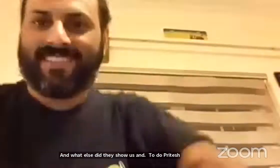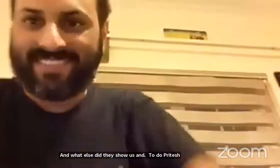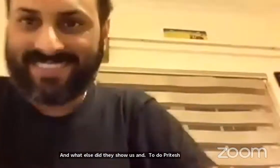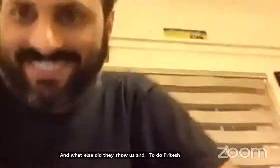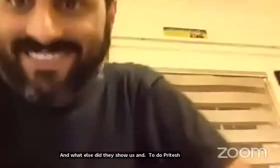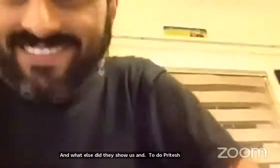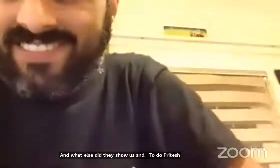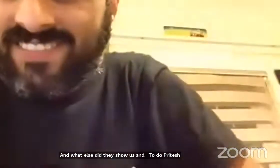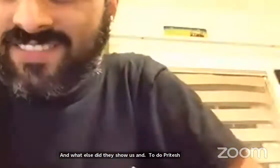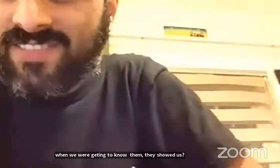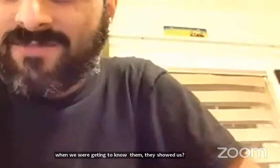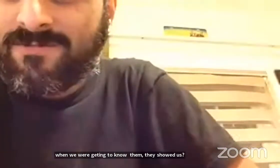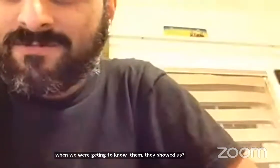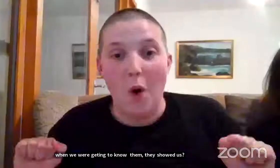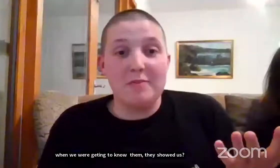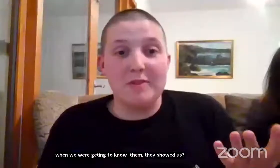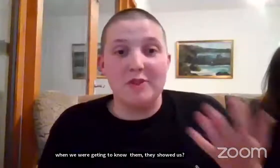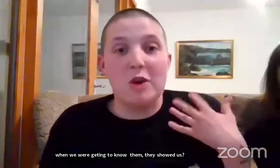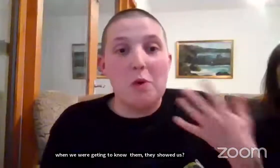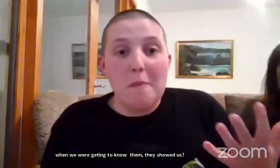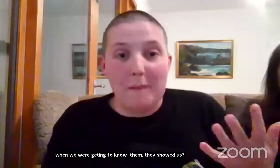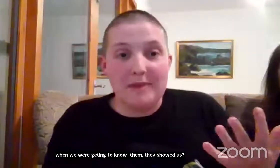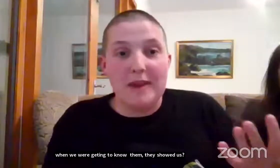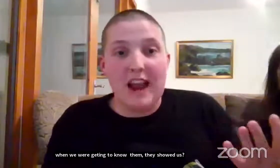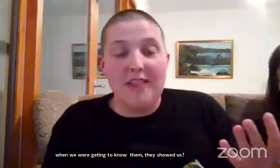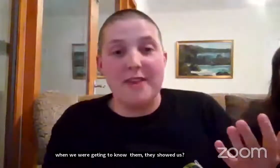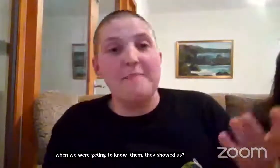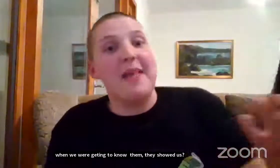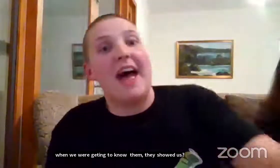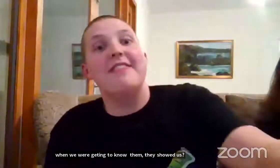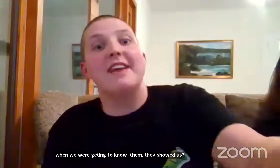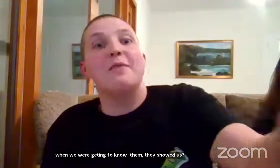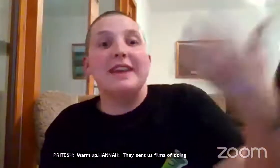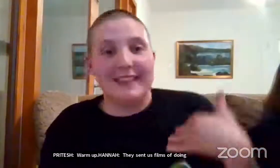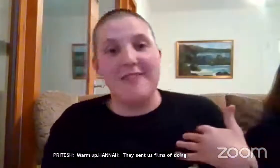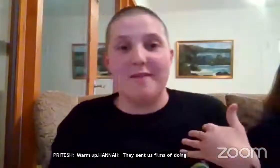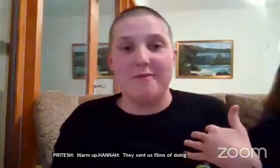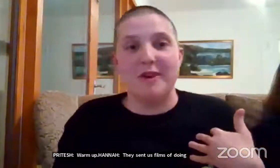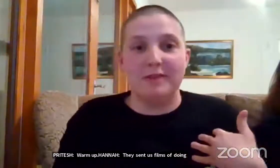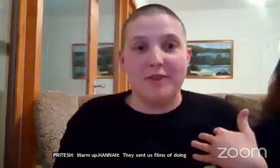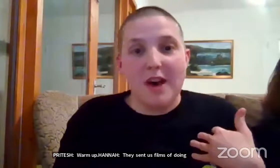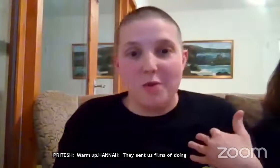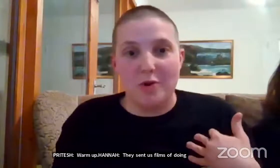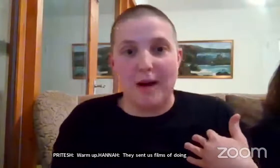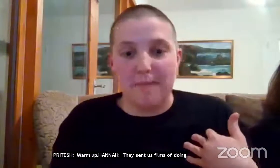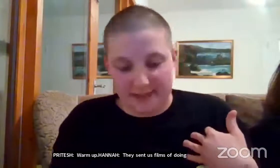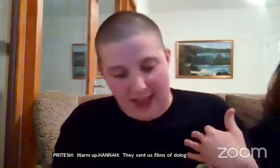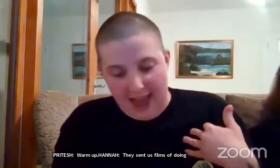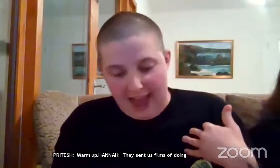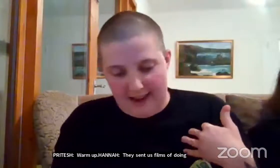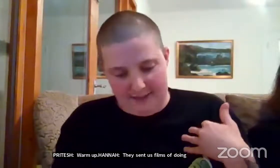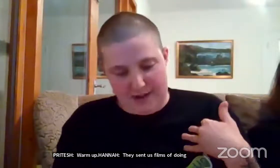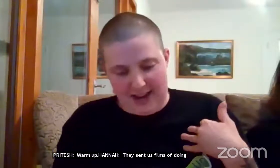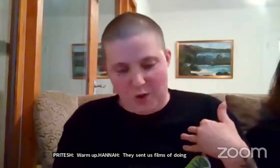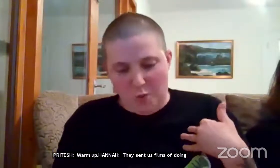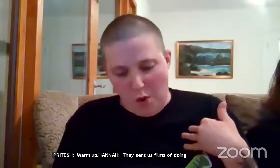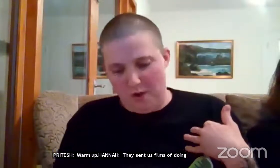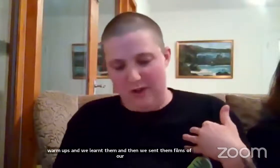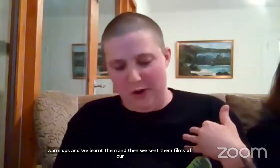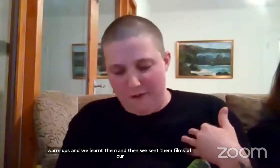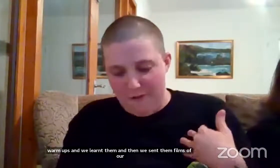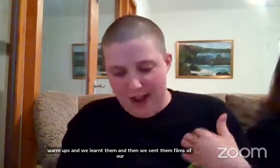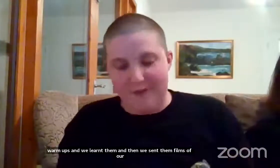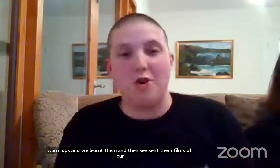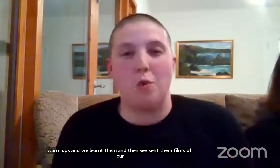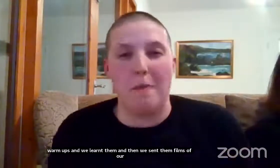up. They sent us films of doing warm-ups and we learnt them, and then we sent them films of our warm-ups. And Pritesh, what